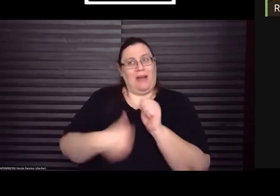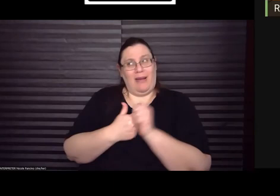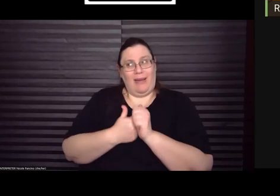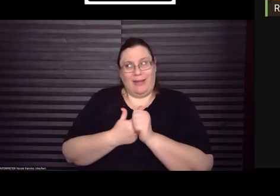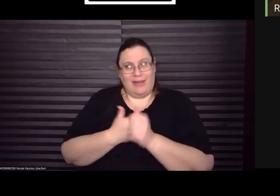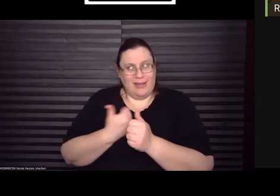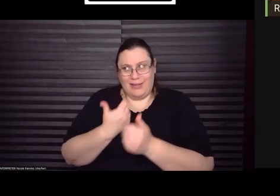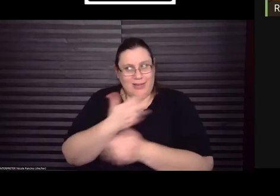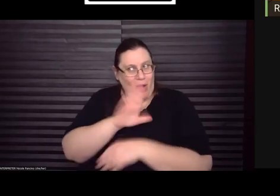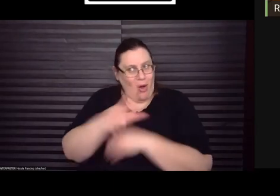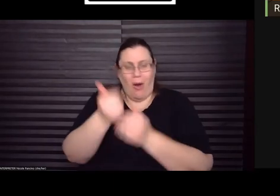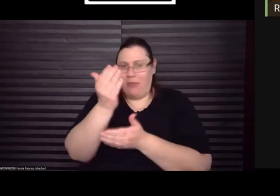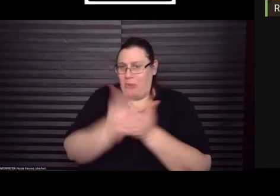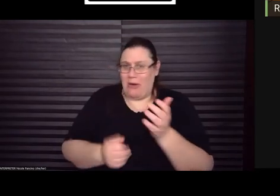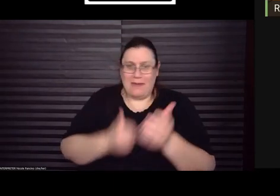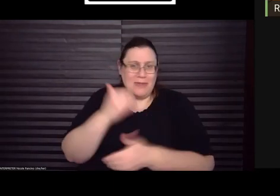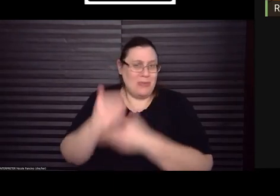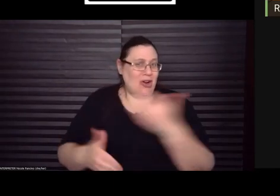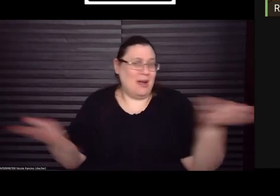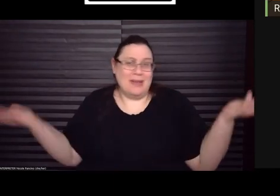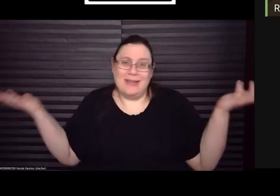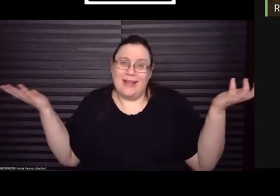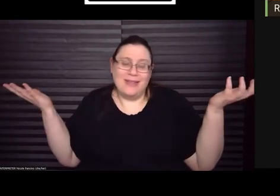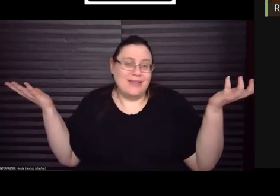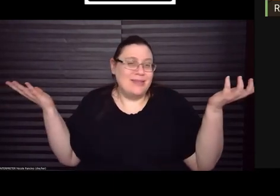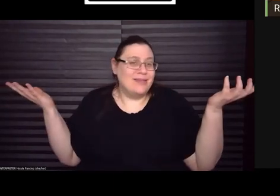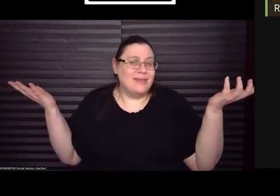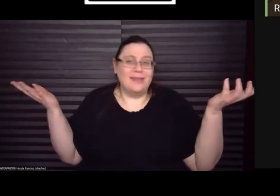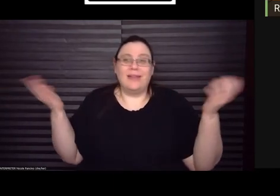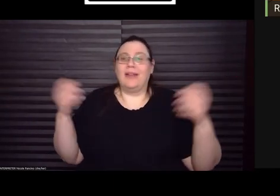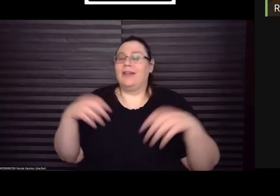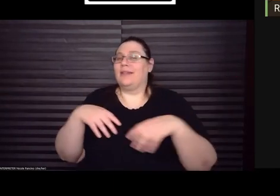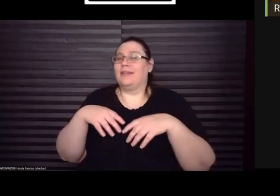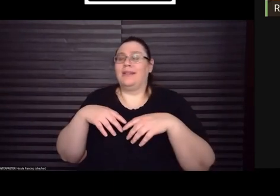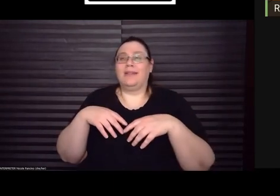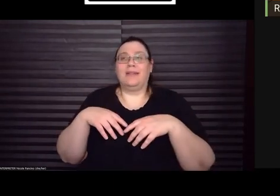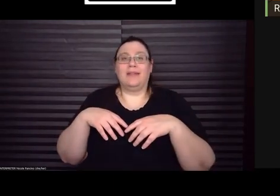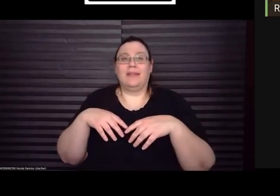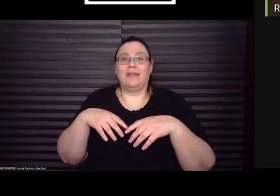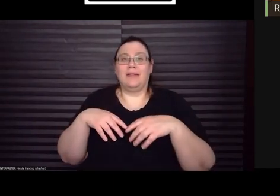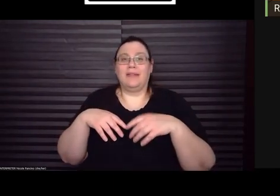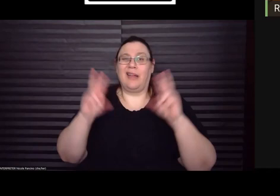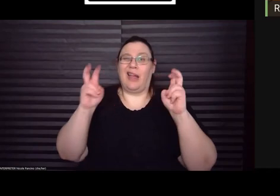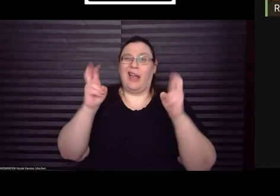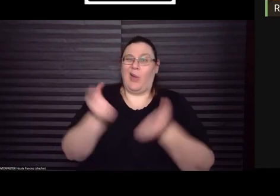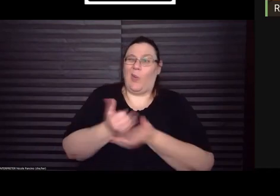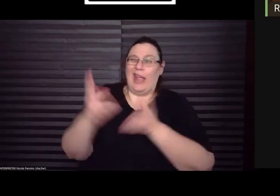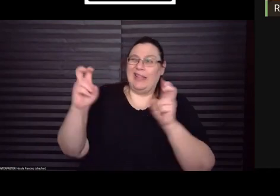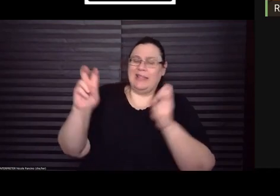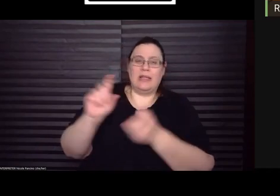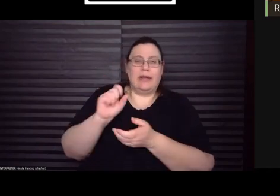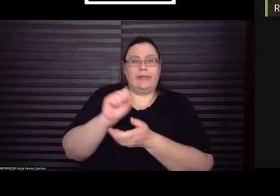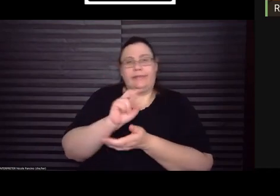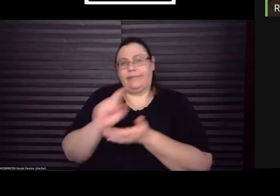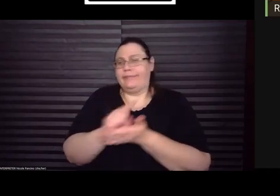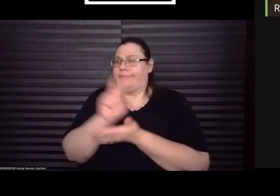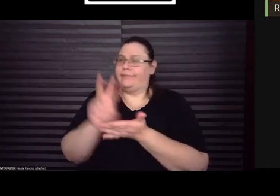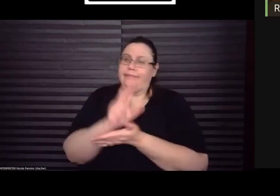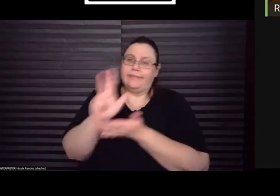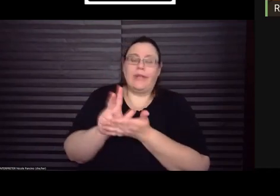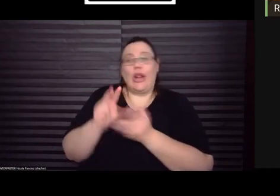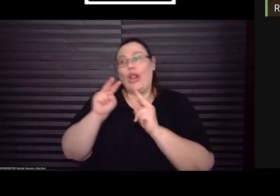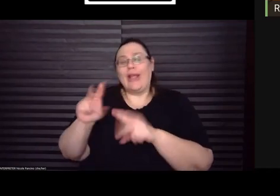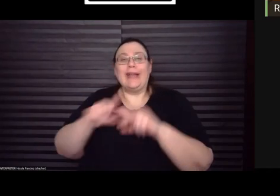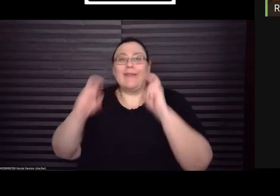like, it's all part of the process. Like that, you know, wait, quote unquote, wasting, you know, a couple of hours on